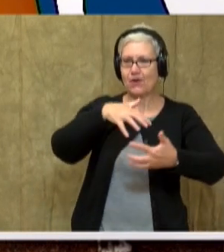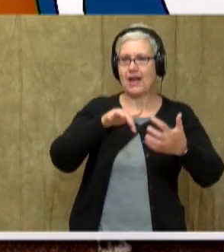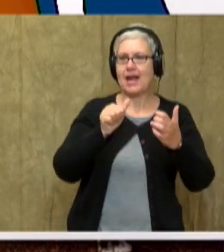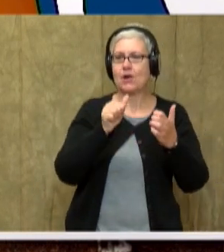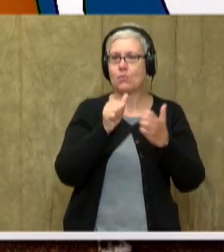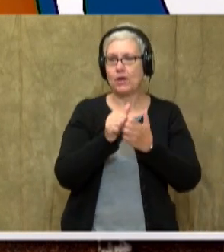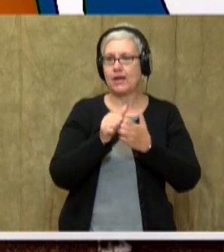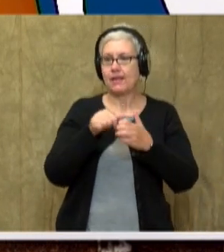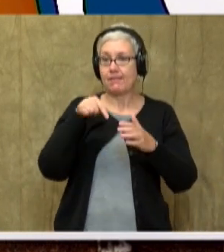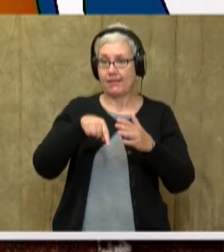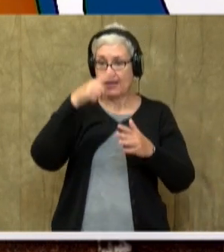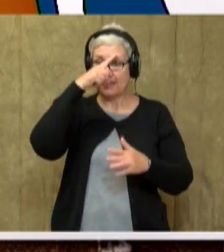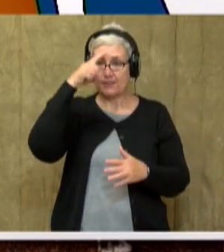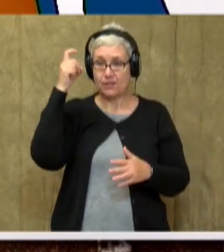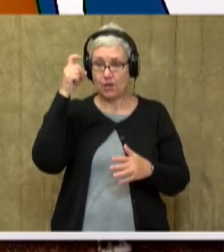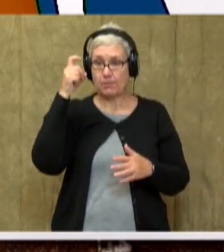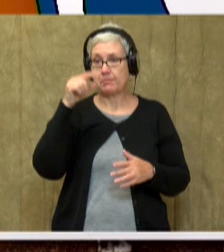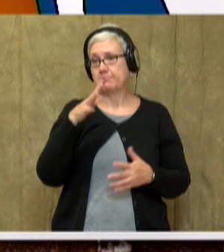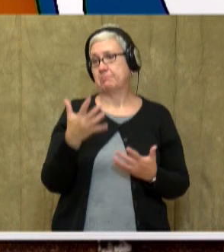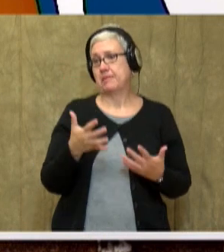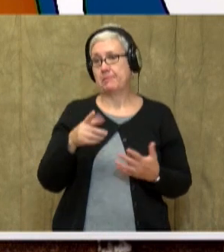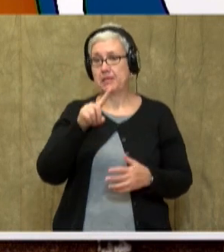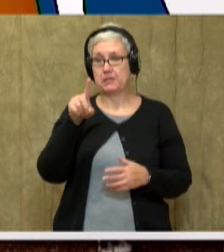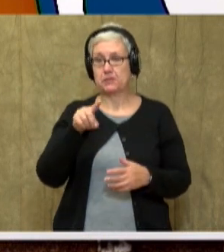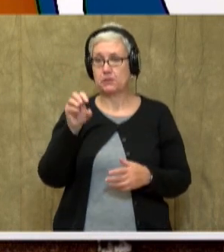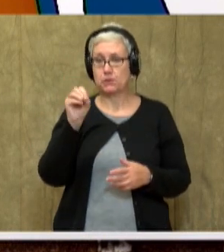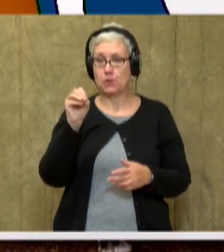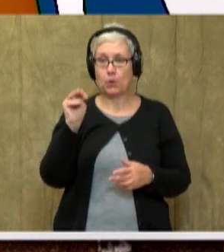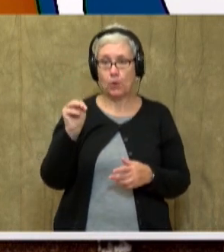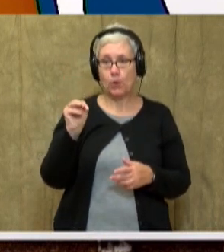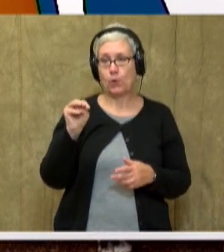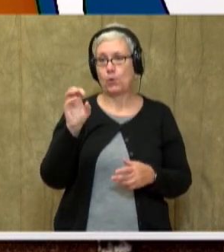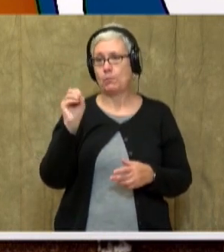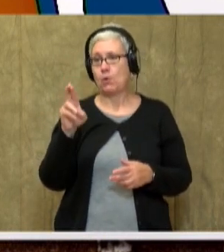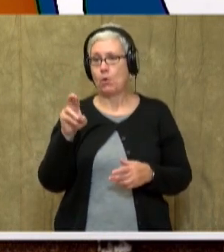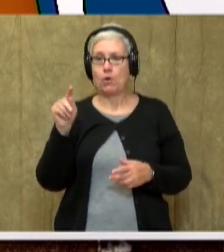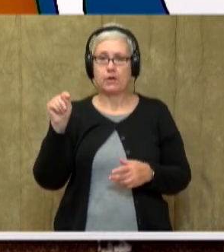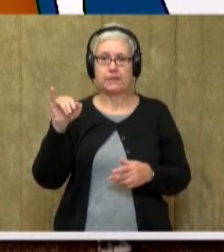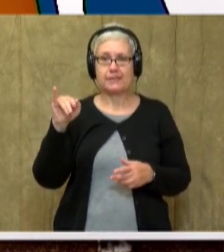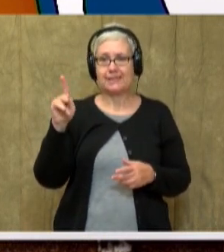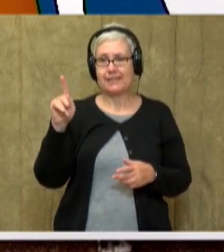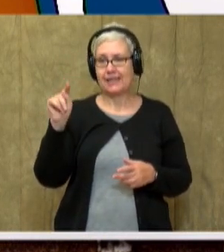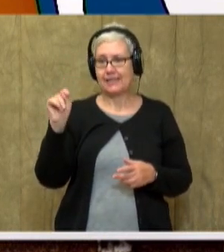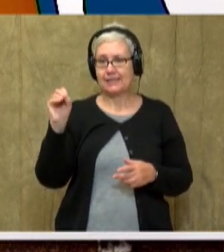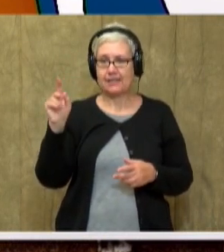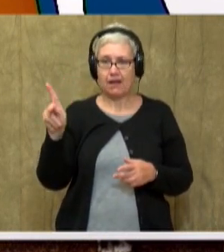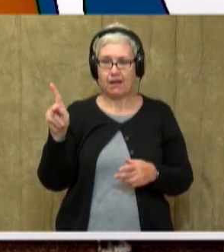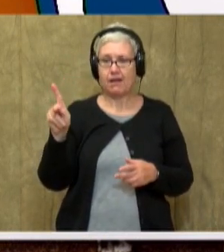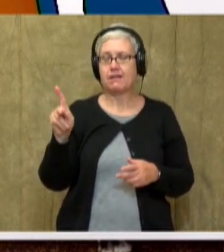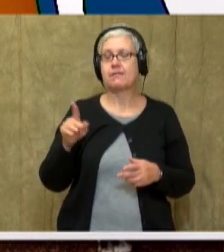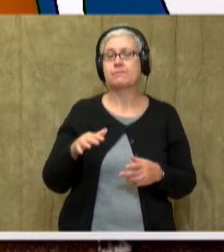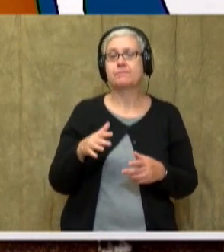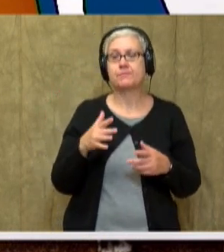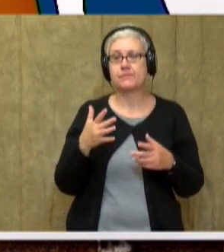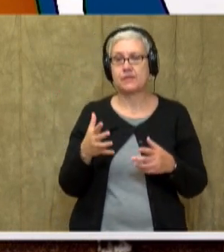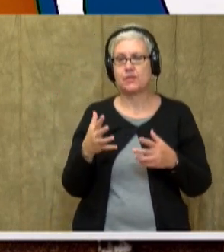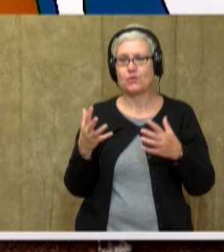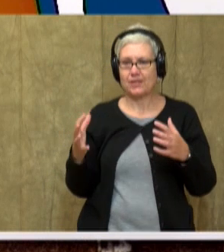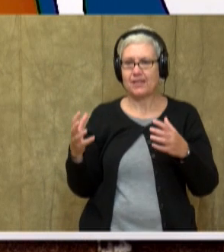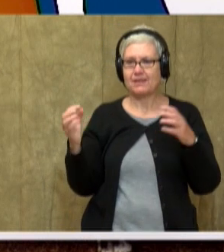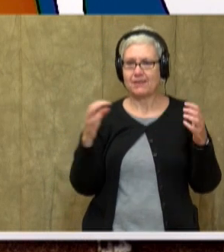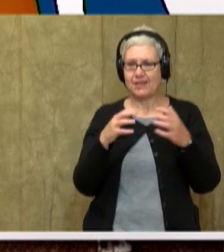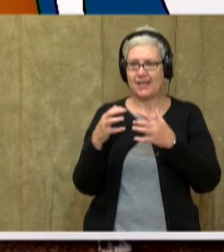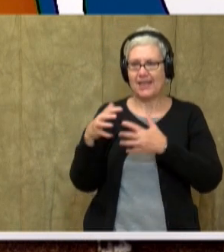on whether it's on Zoom or TikTok, like she was saying, or whatever, to be able to interact with them, I think that's really